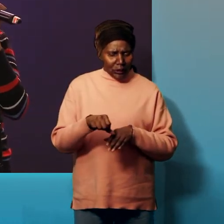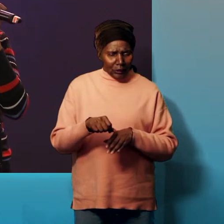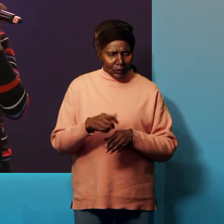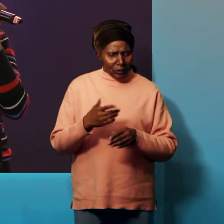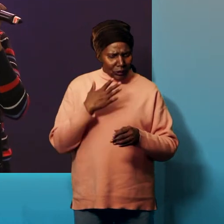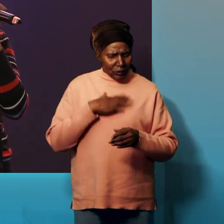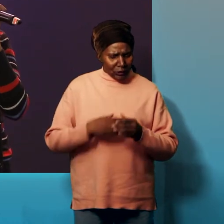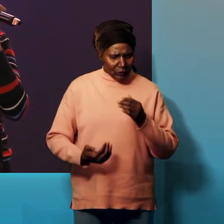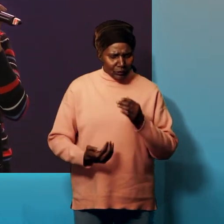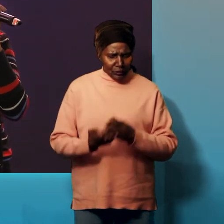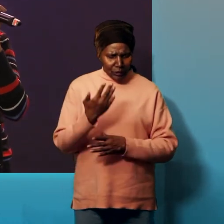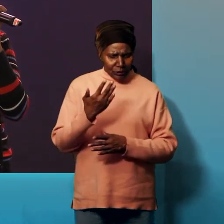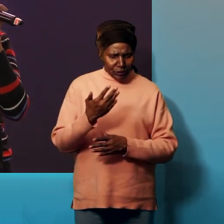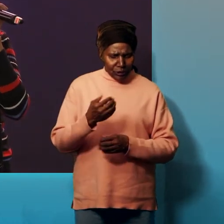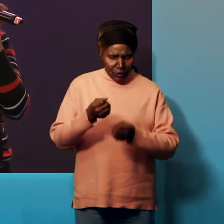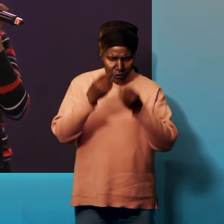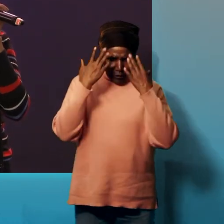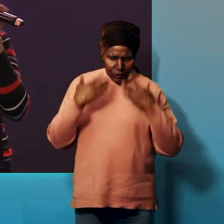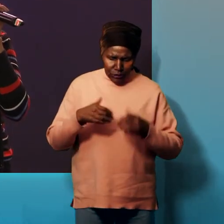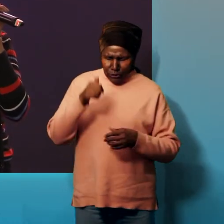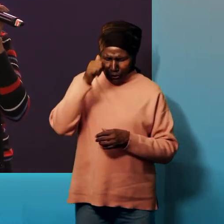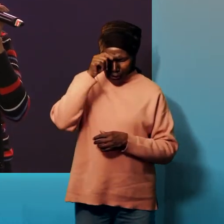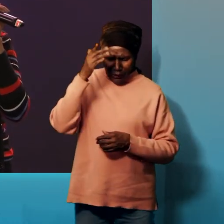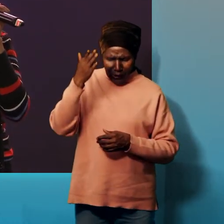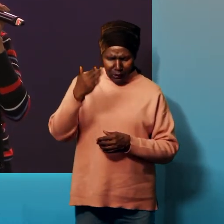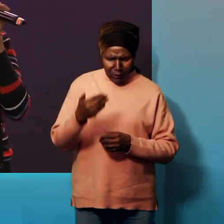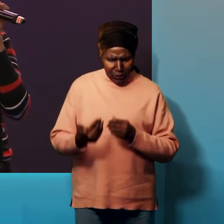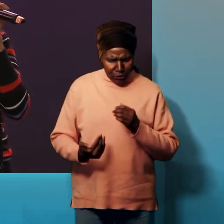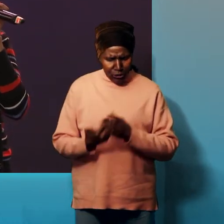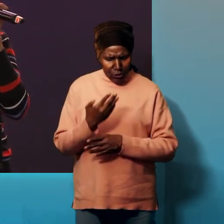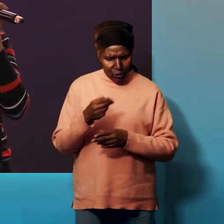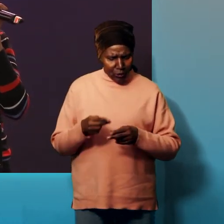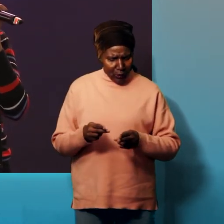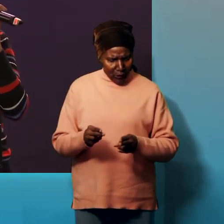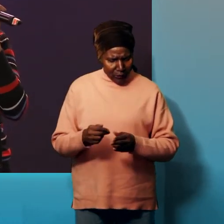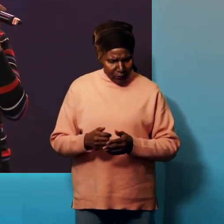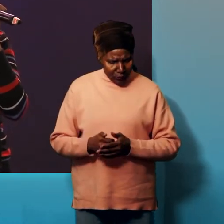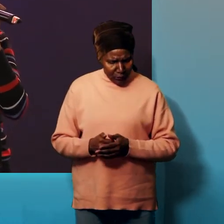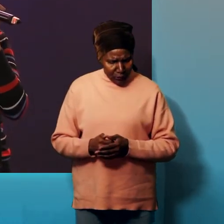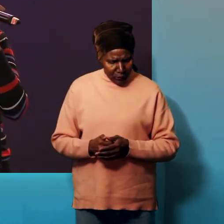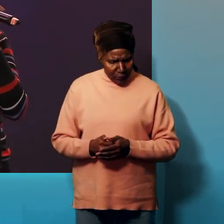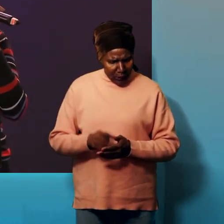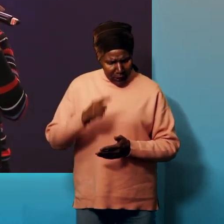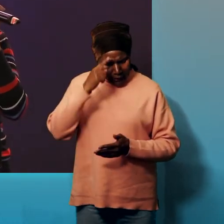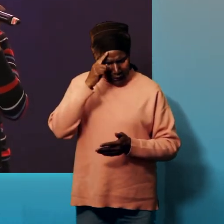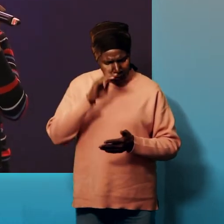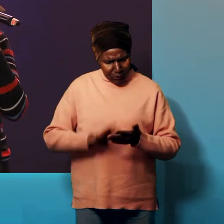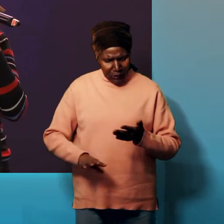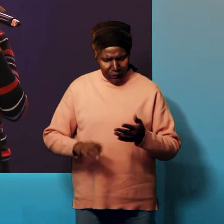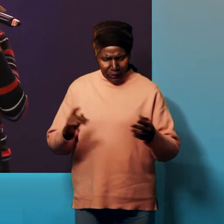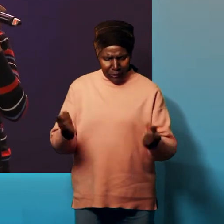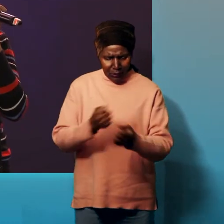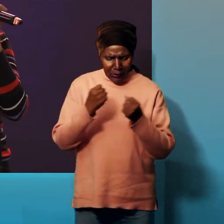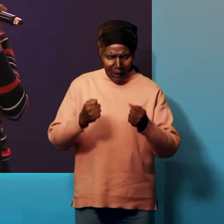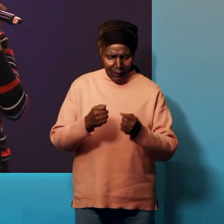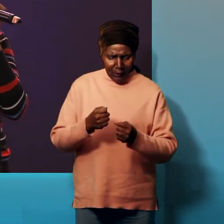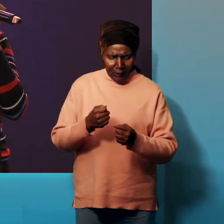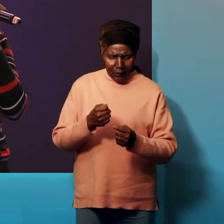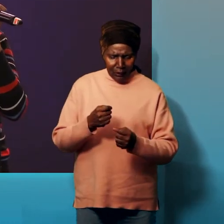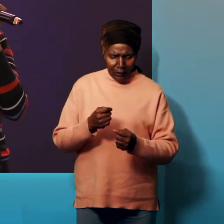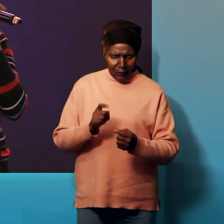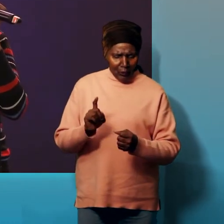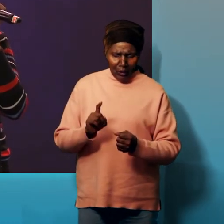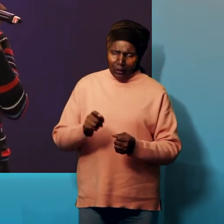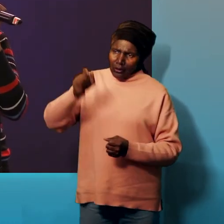We want to know you afresh. We want to know you more. We want to know the power of the cross in our lives. We want to know